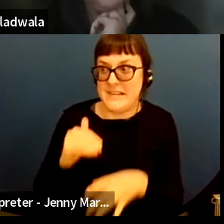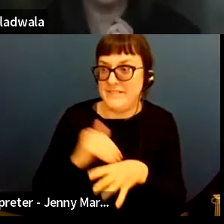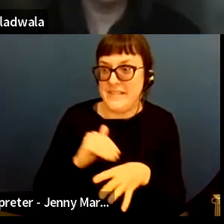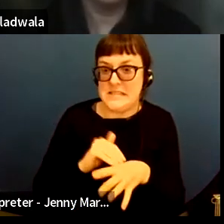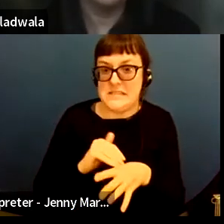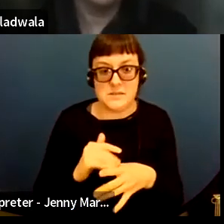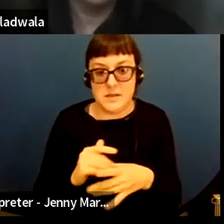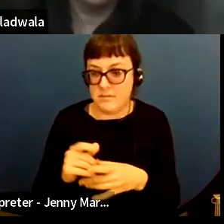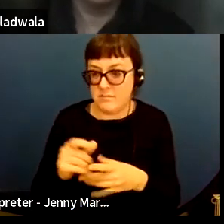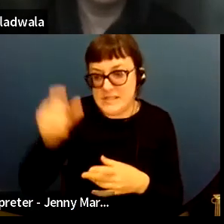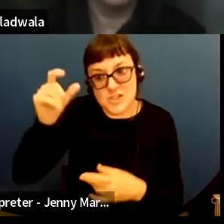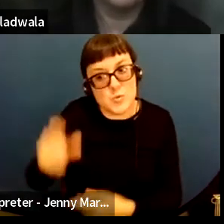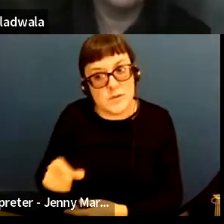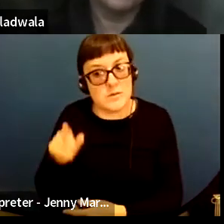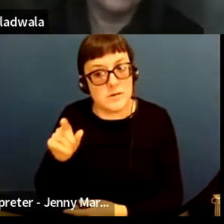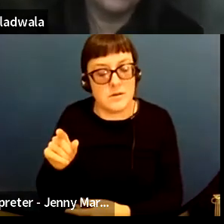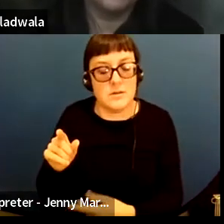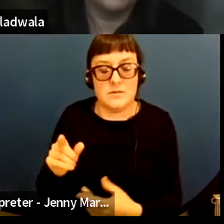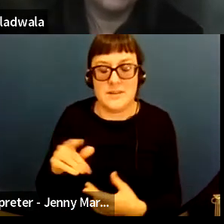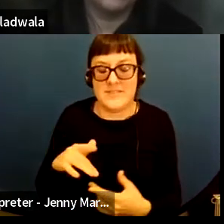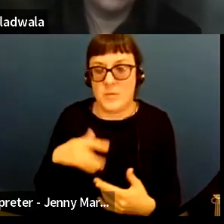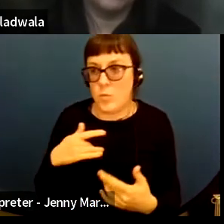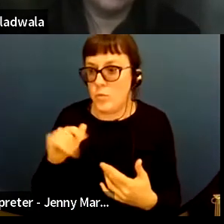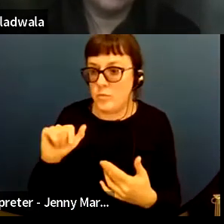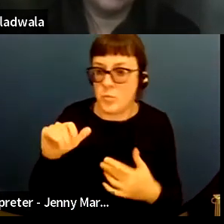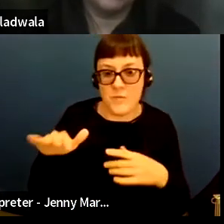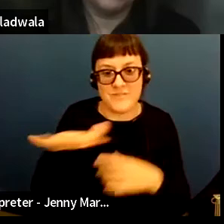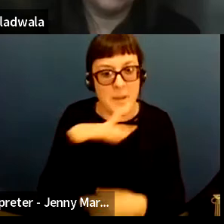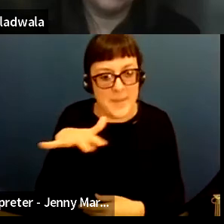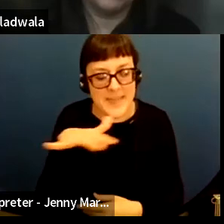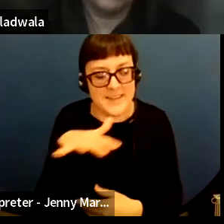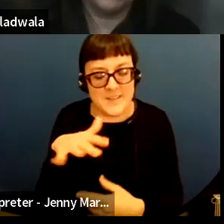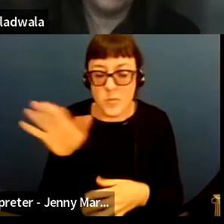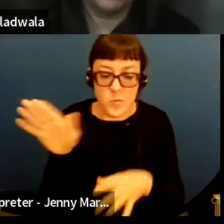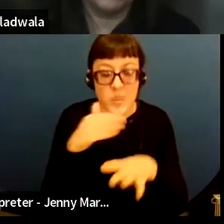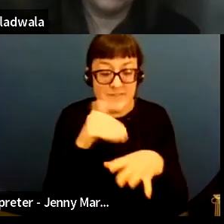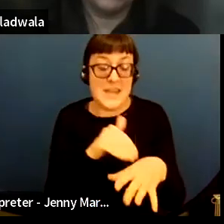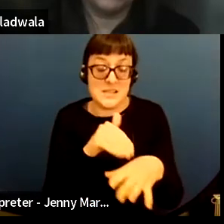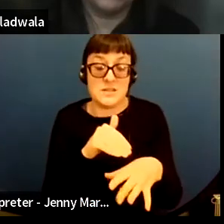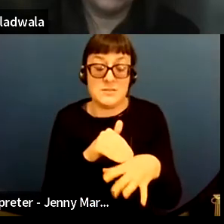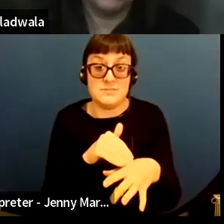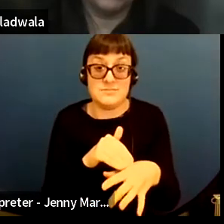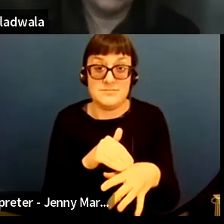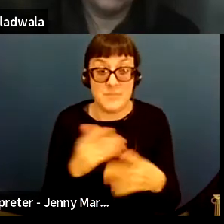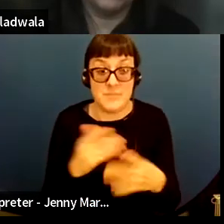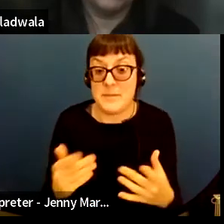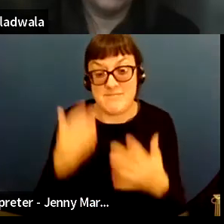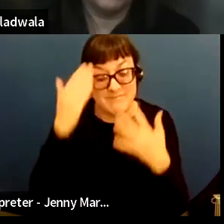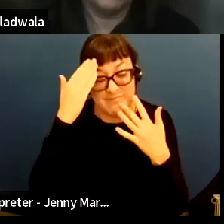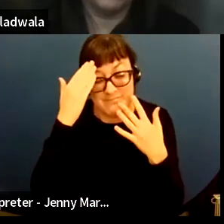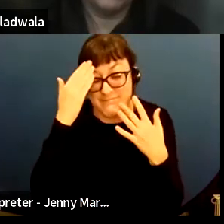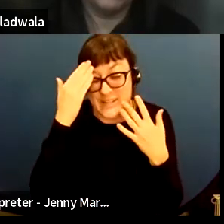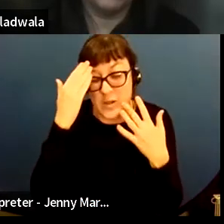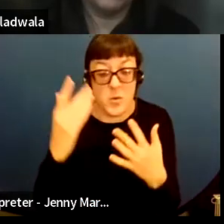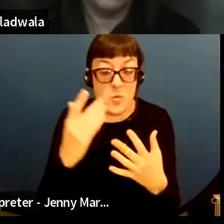as a person, and the whole kind of family unit as a whole, I think is yet to be quantified, because it does